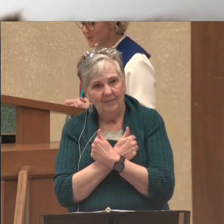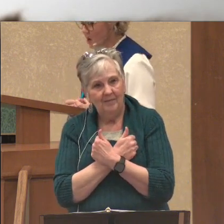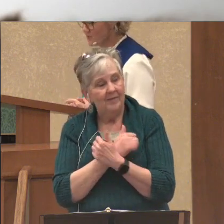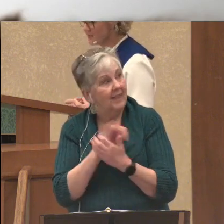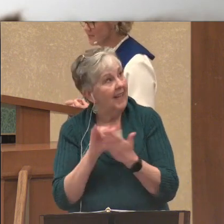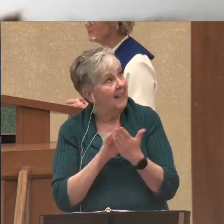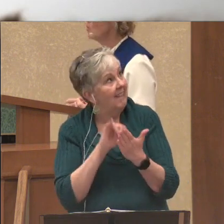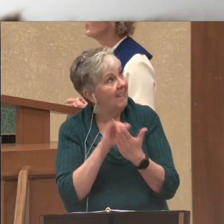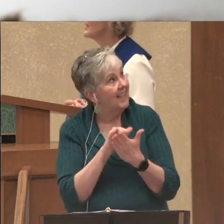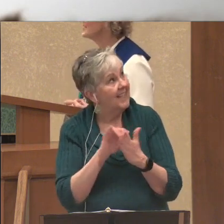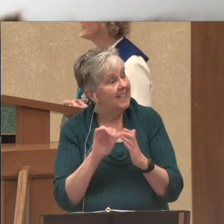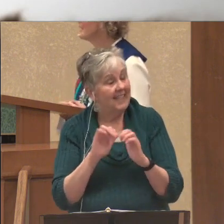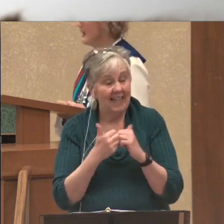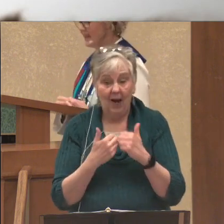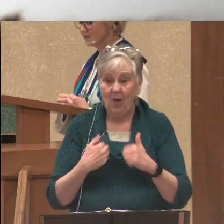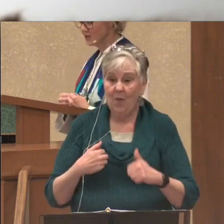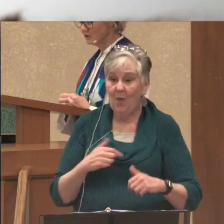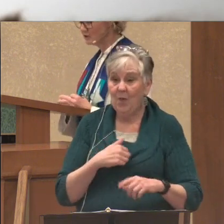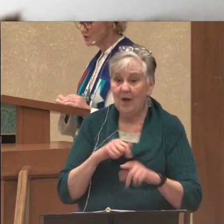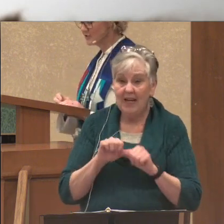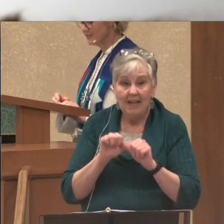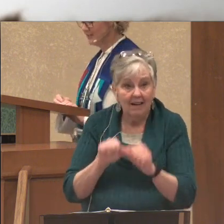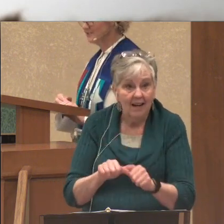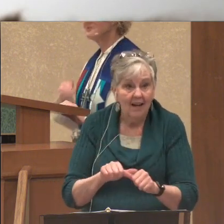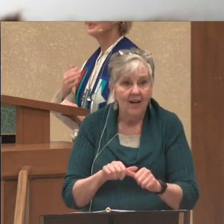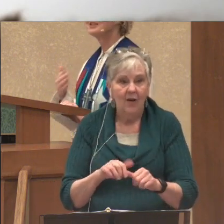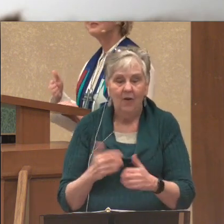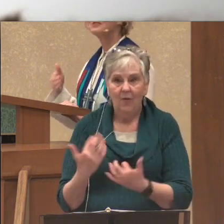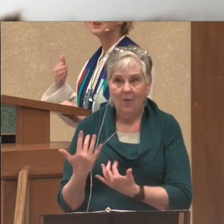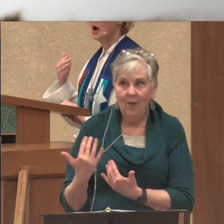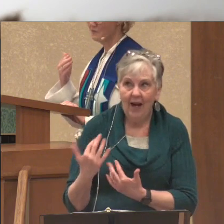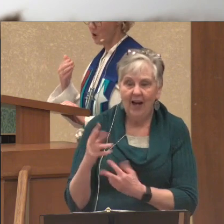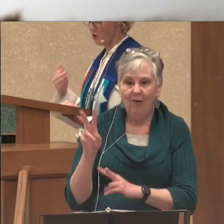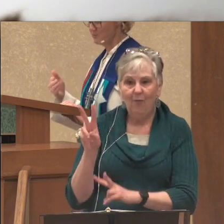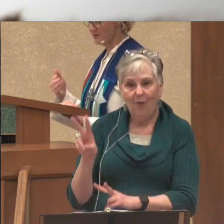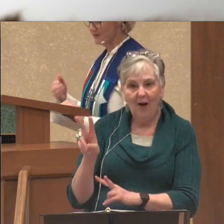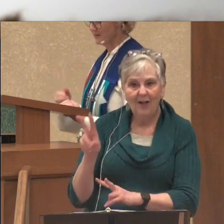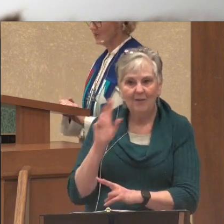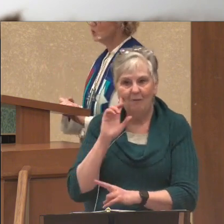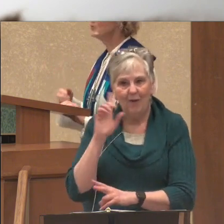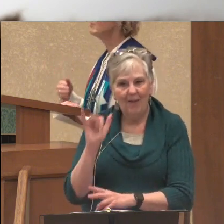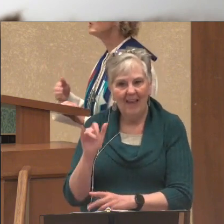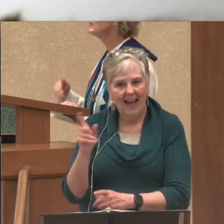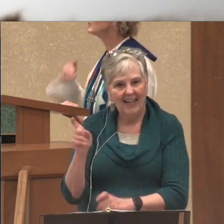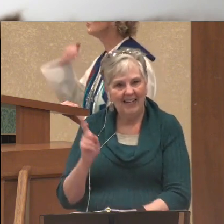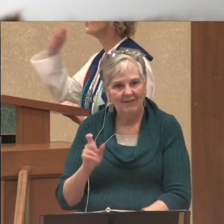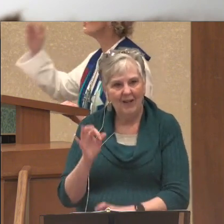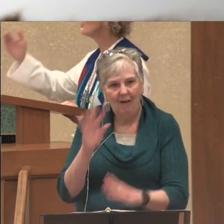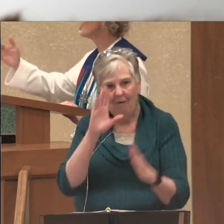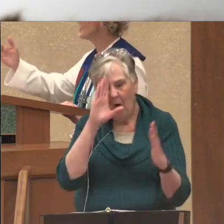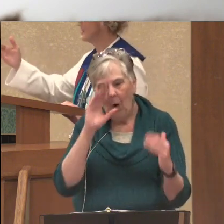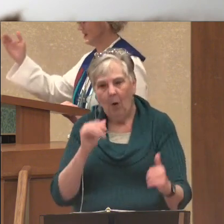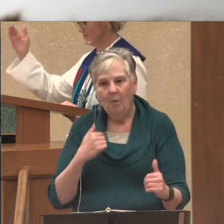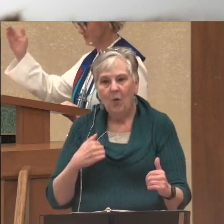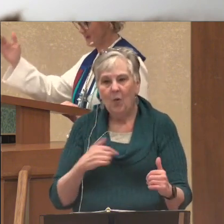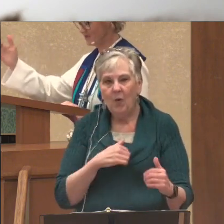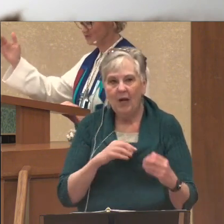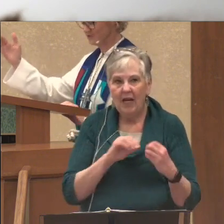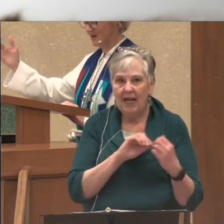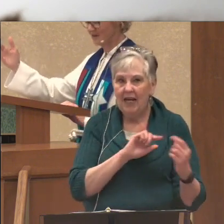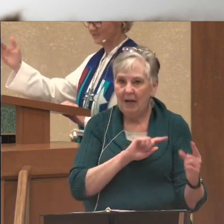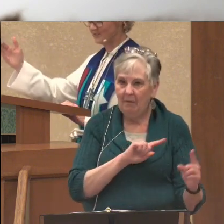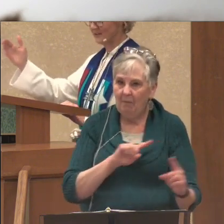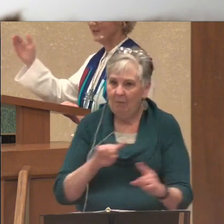This is how we keep awake and alert to the gift of hope. We move toward the